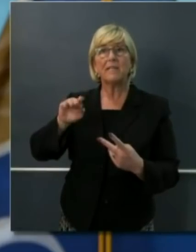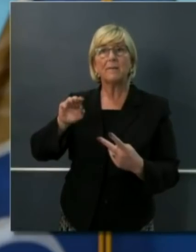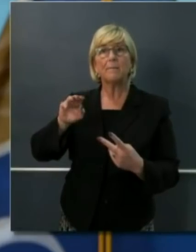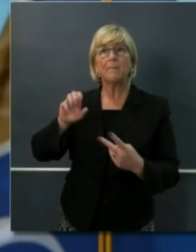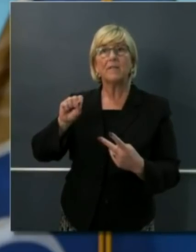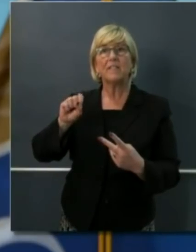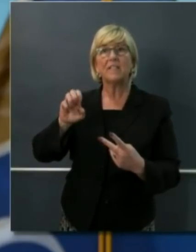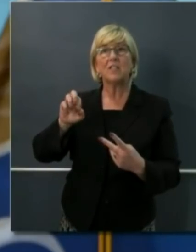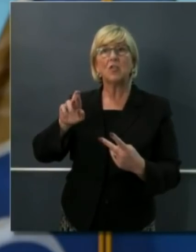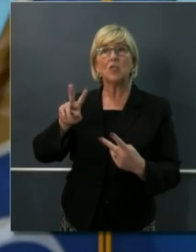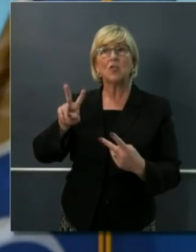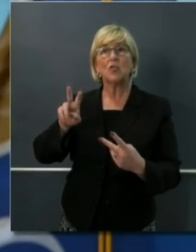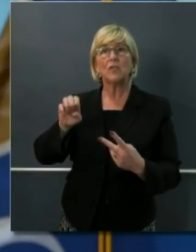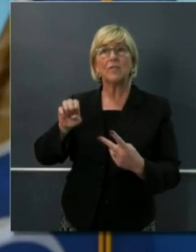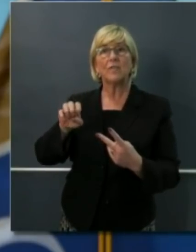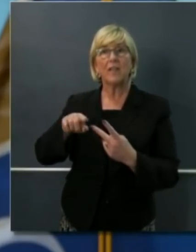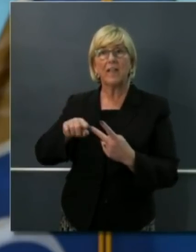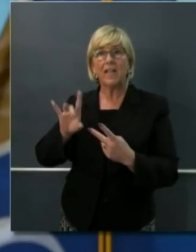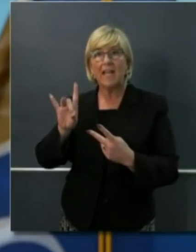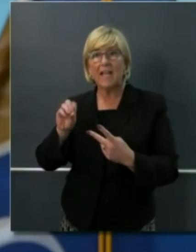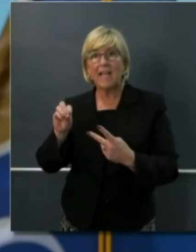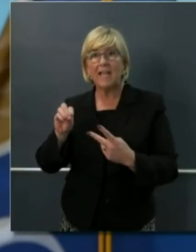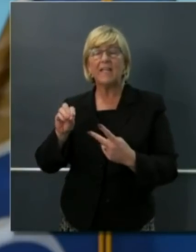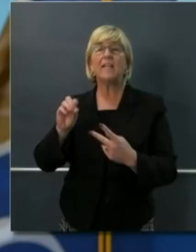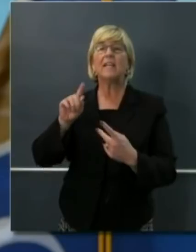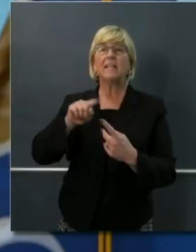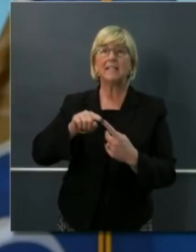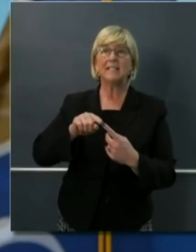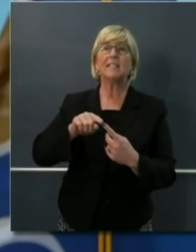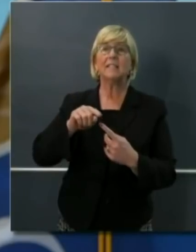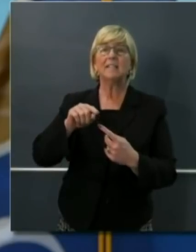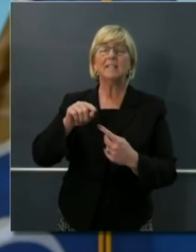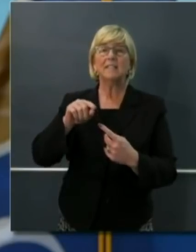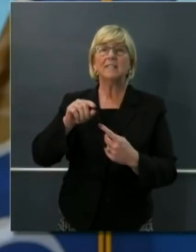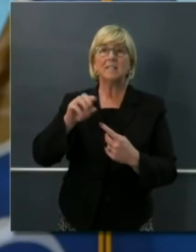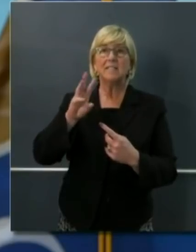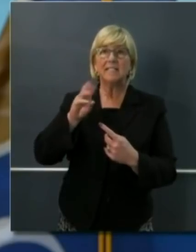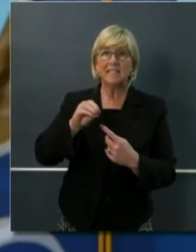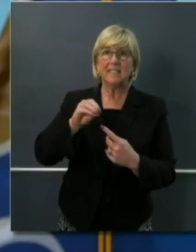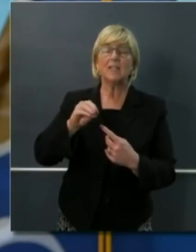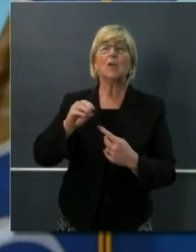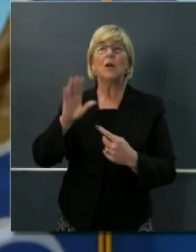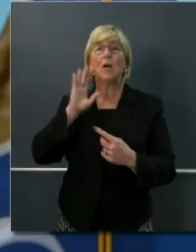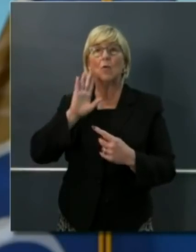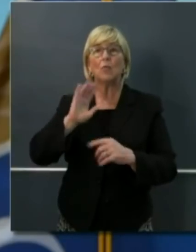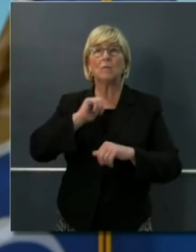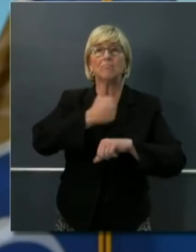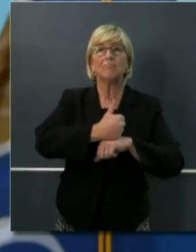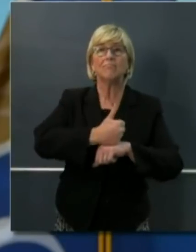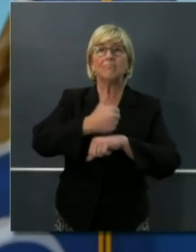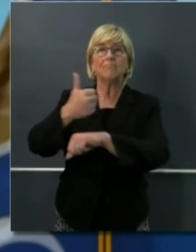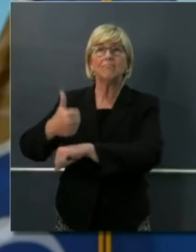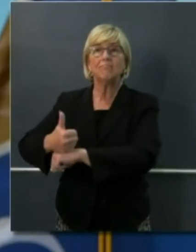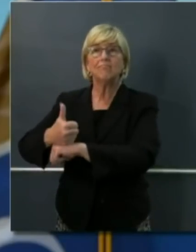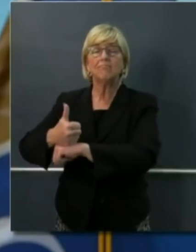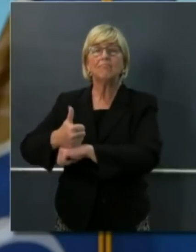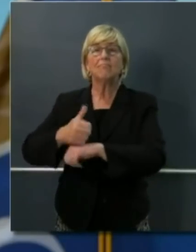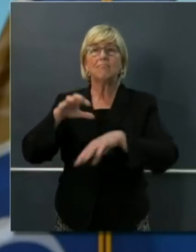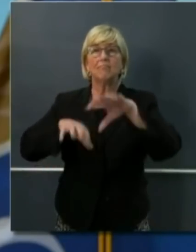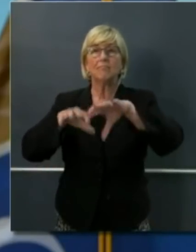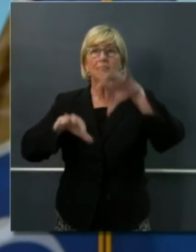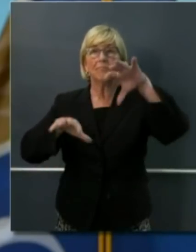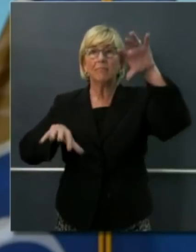80 specific new sites, end-to-end testing. These sites will provide the kind